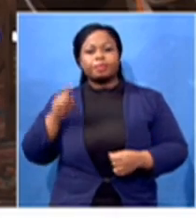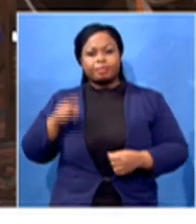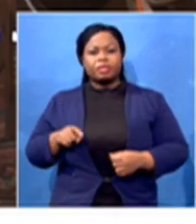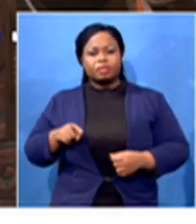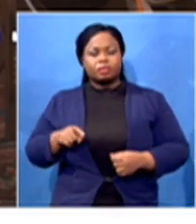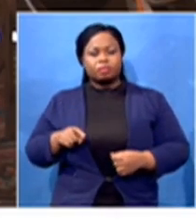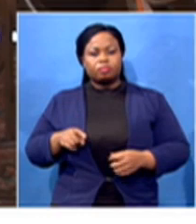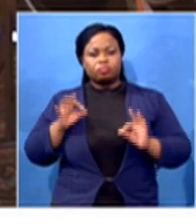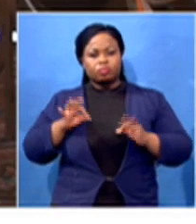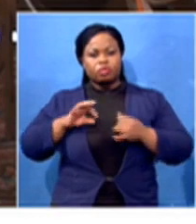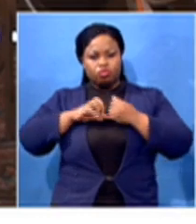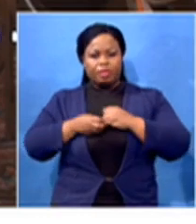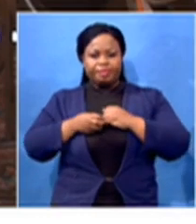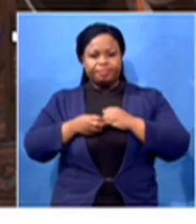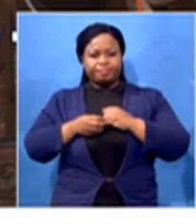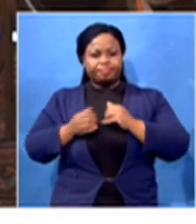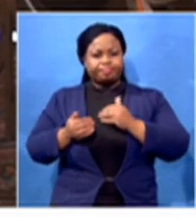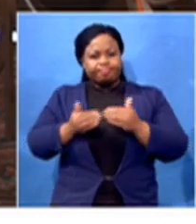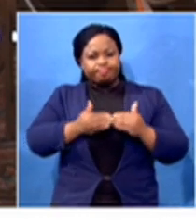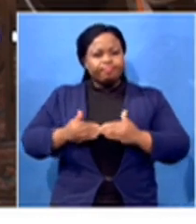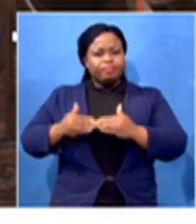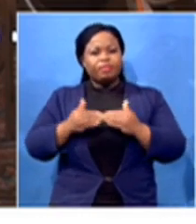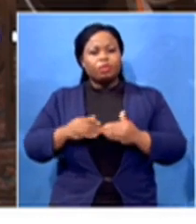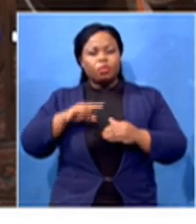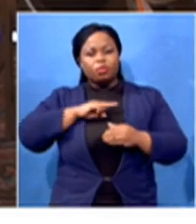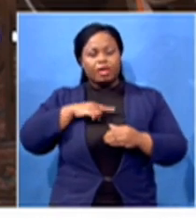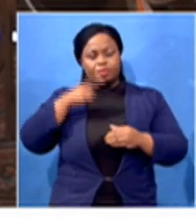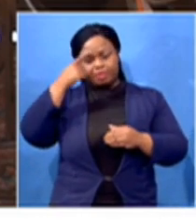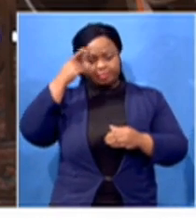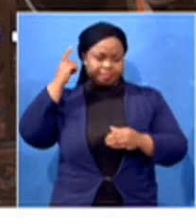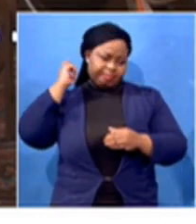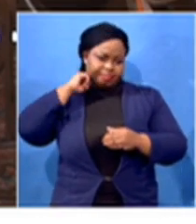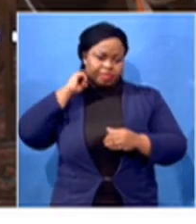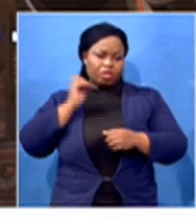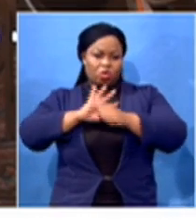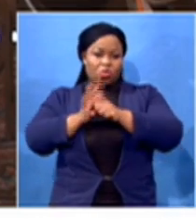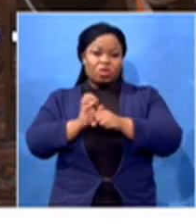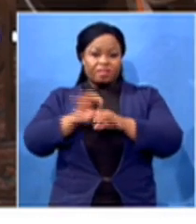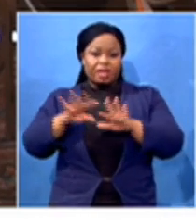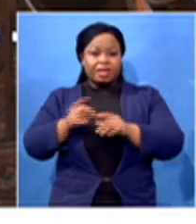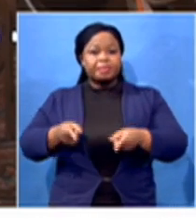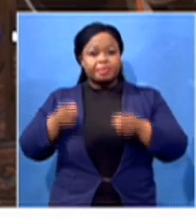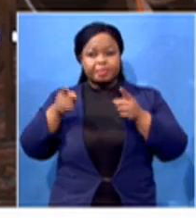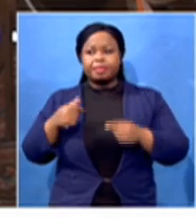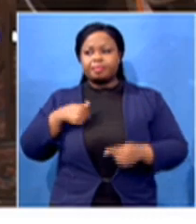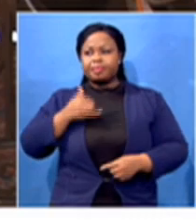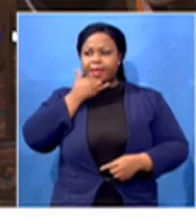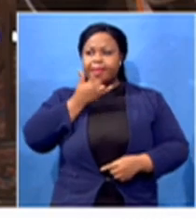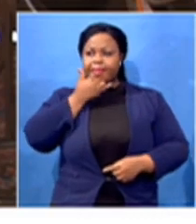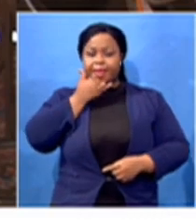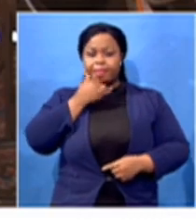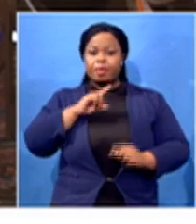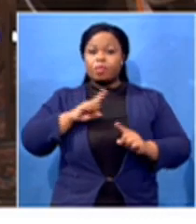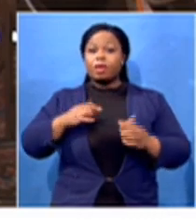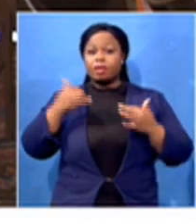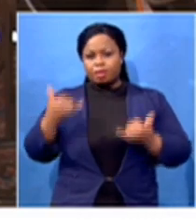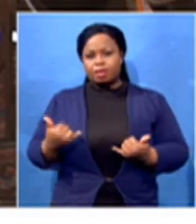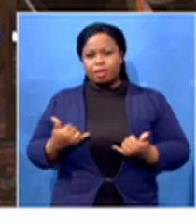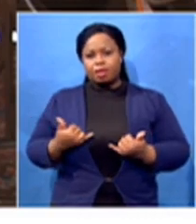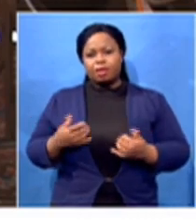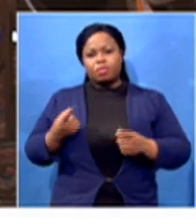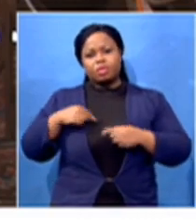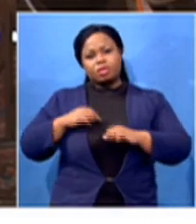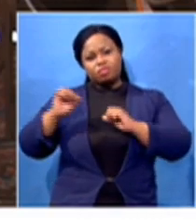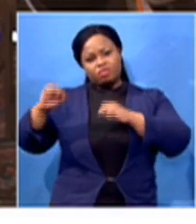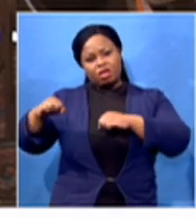of coronavirus in mind. I am happy that we are now agreeing to talk